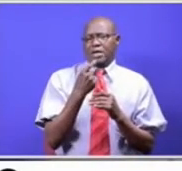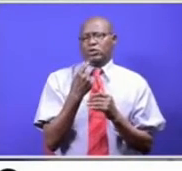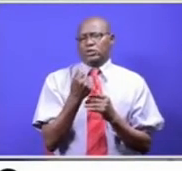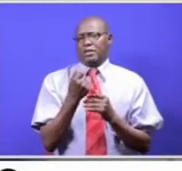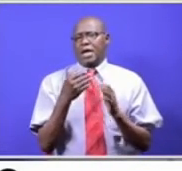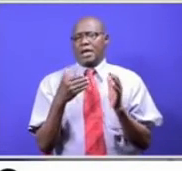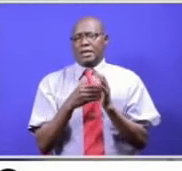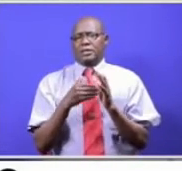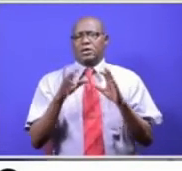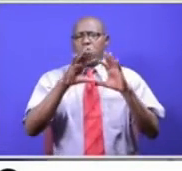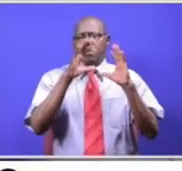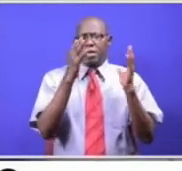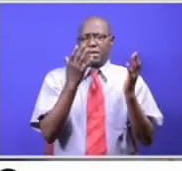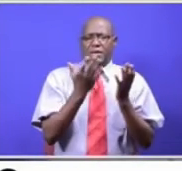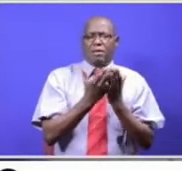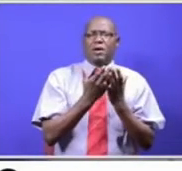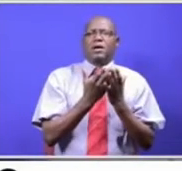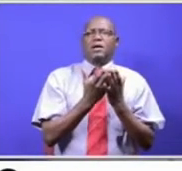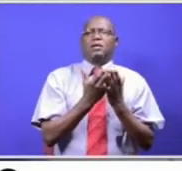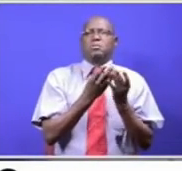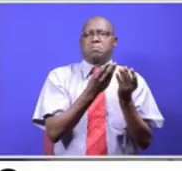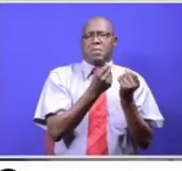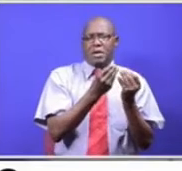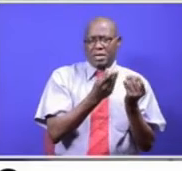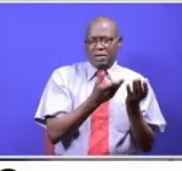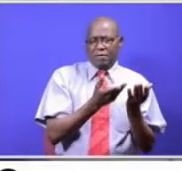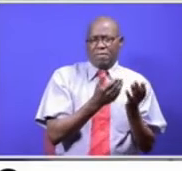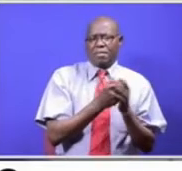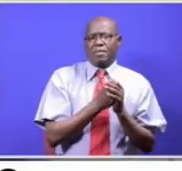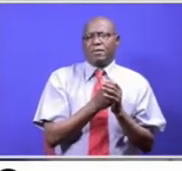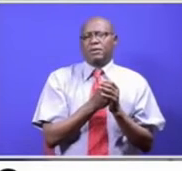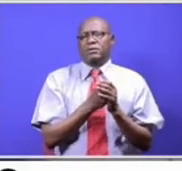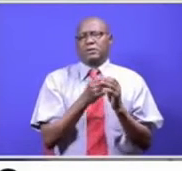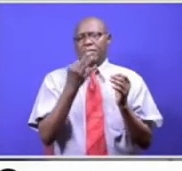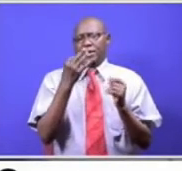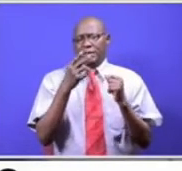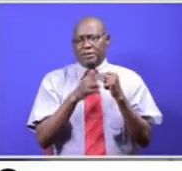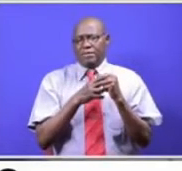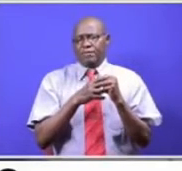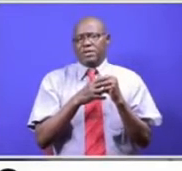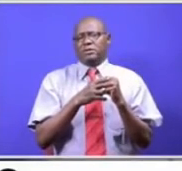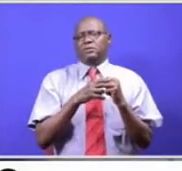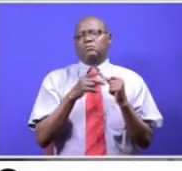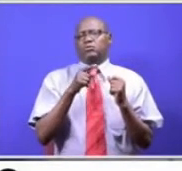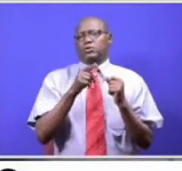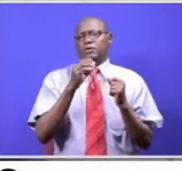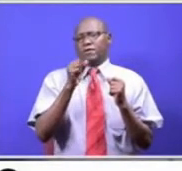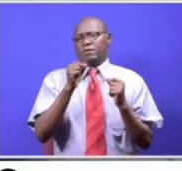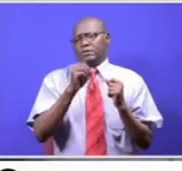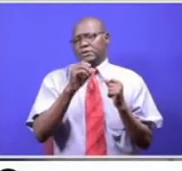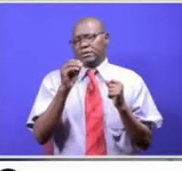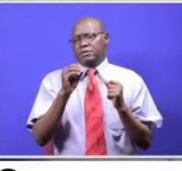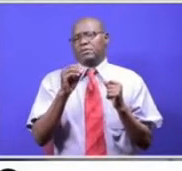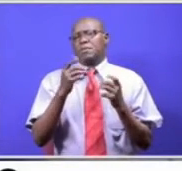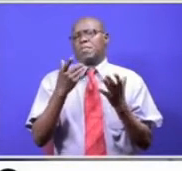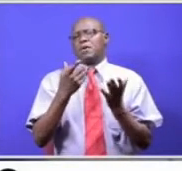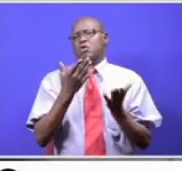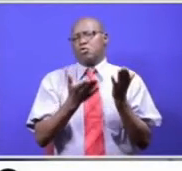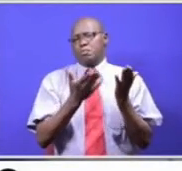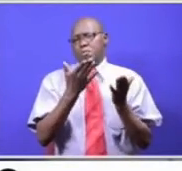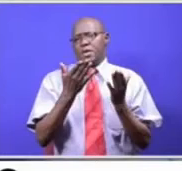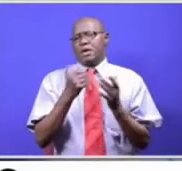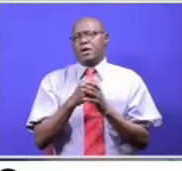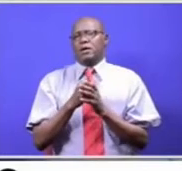against major world currencies, resulting in a 37.5% decline in profit before tax compared to the